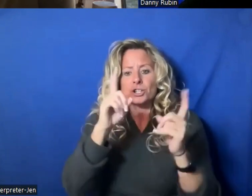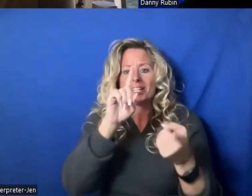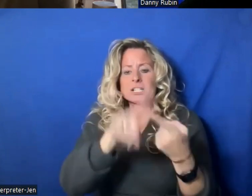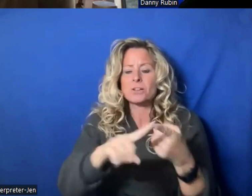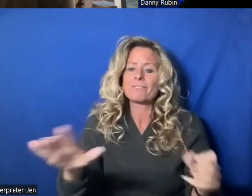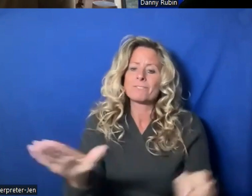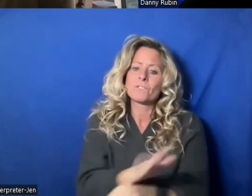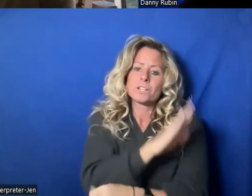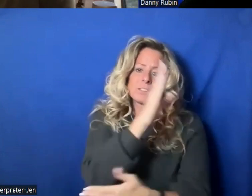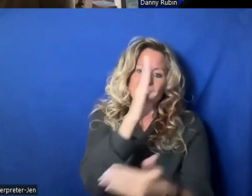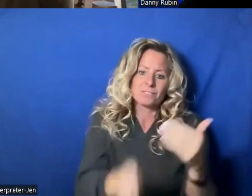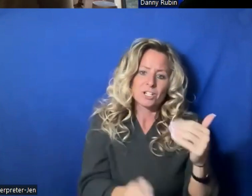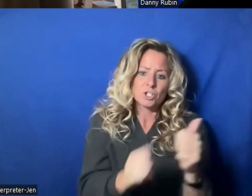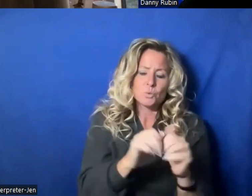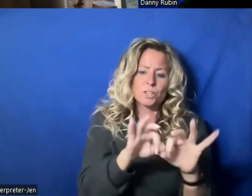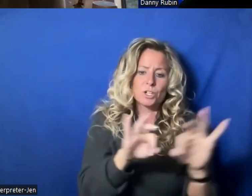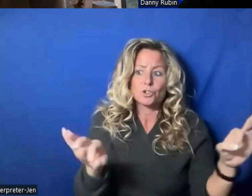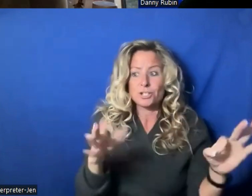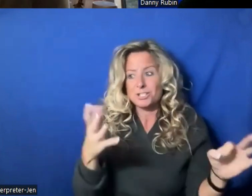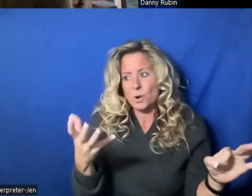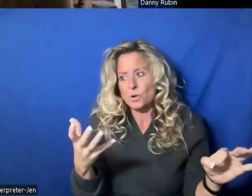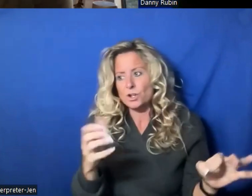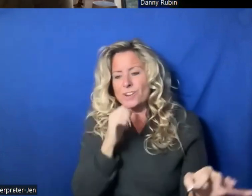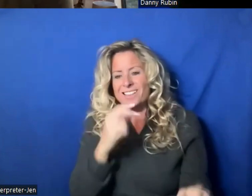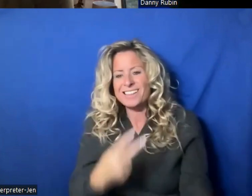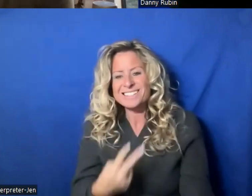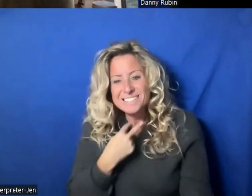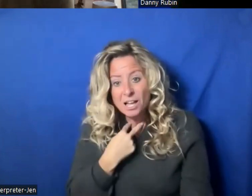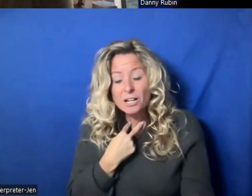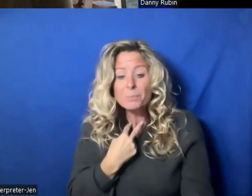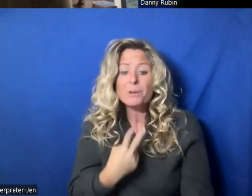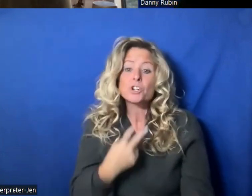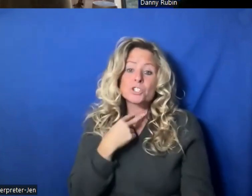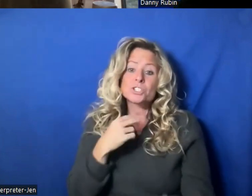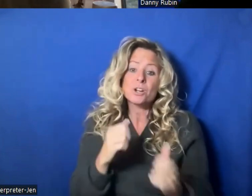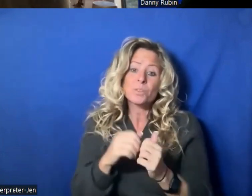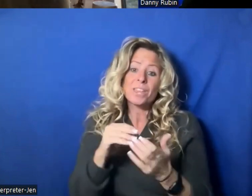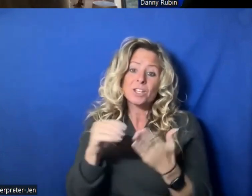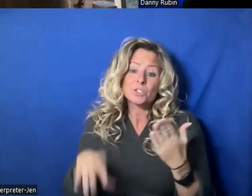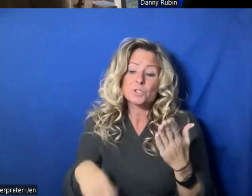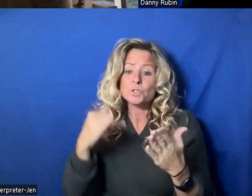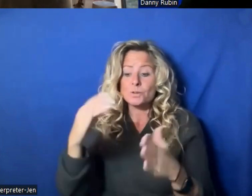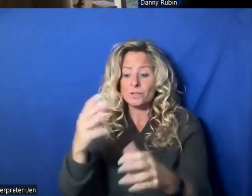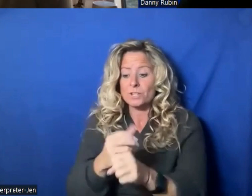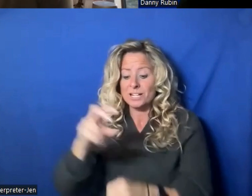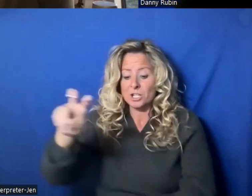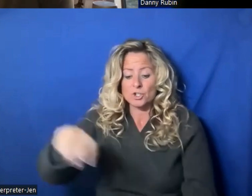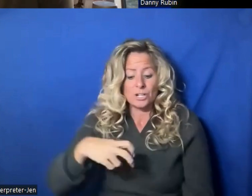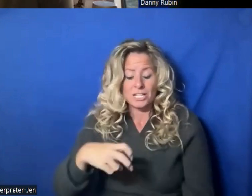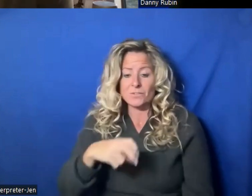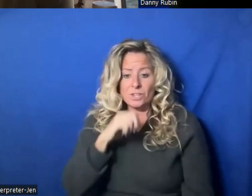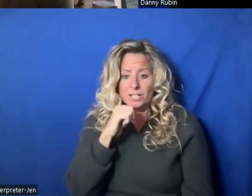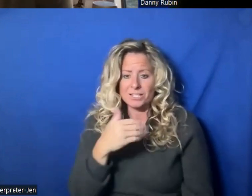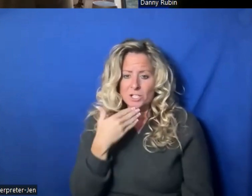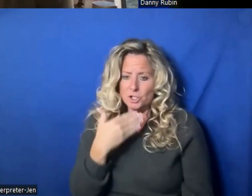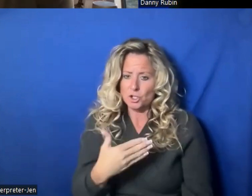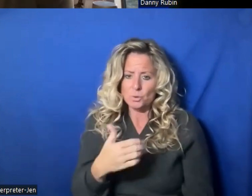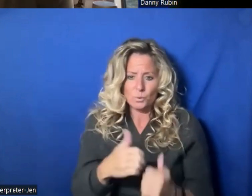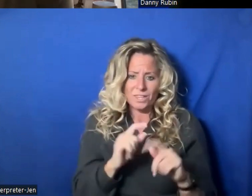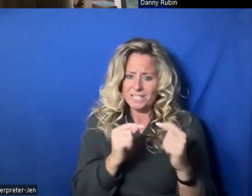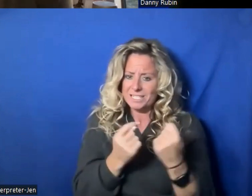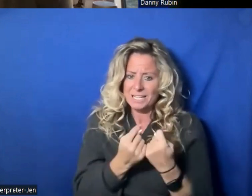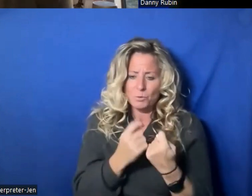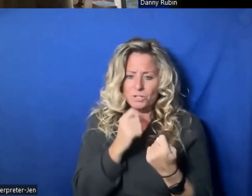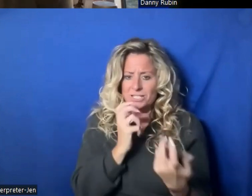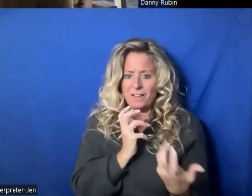degree. So you're kind of not stuck, but you are stuck with that student. So if you get a transfer that doesn't gel well with your team or doesn't